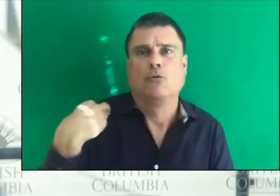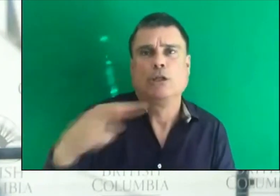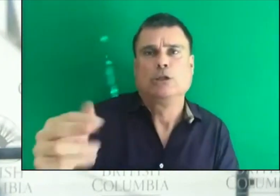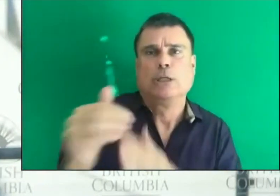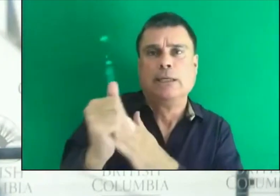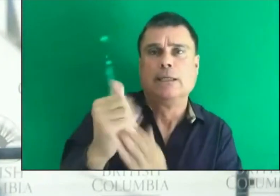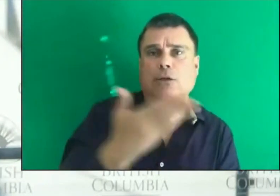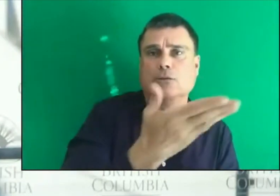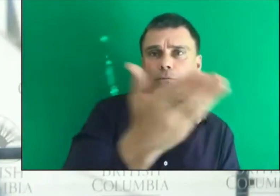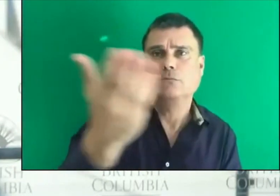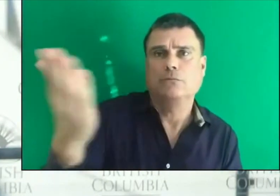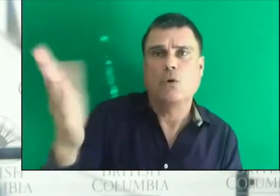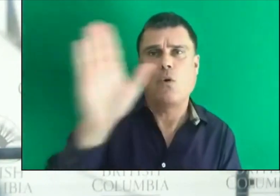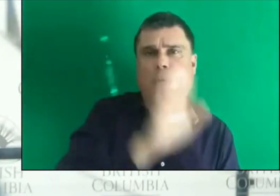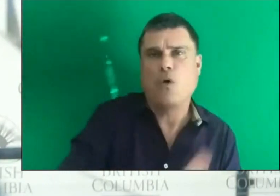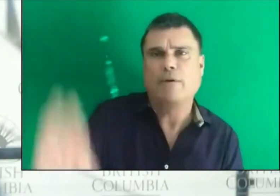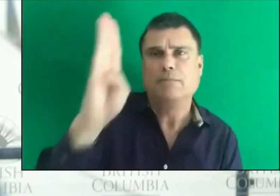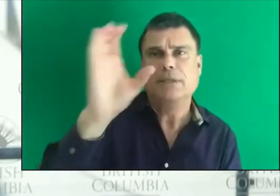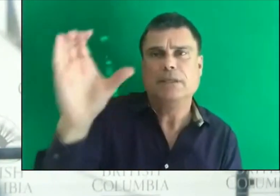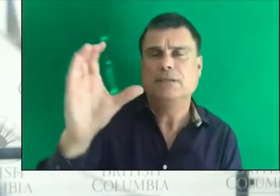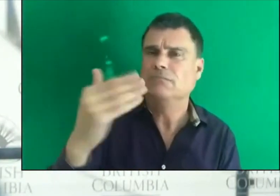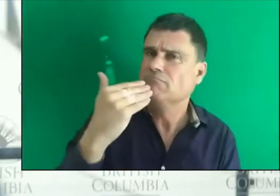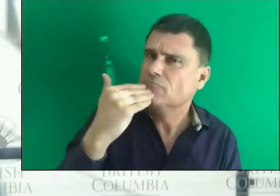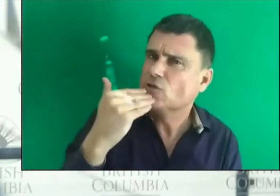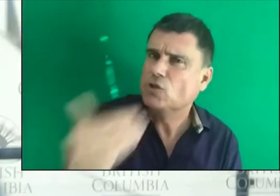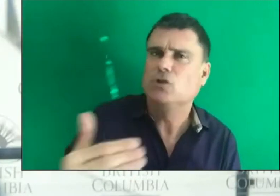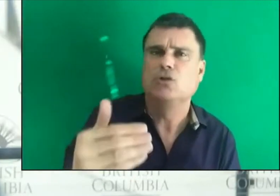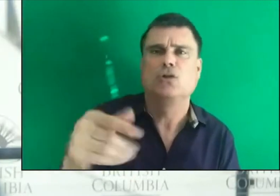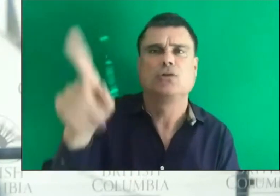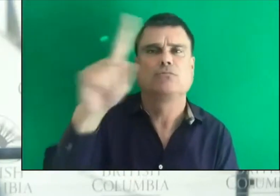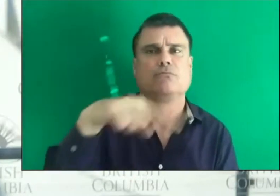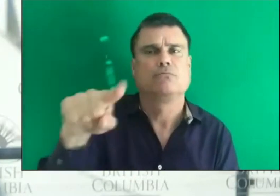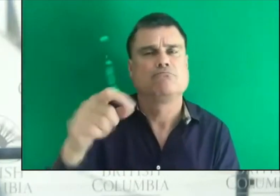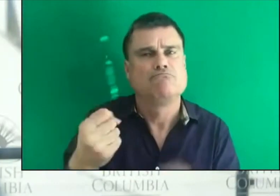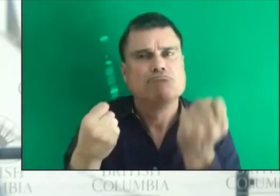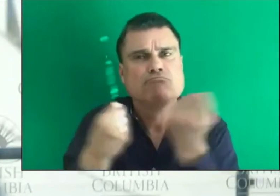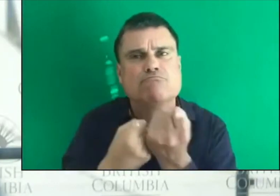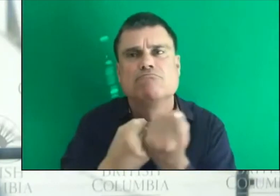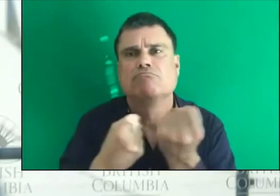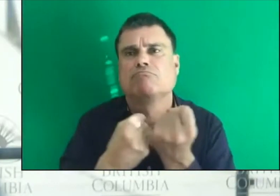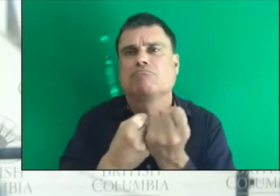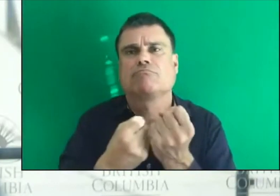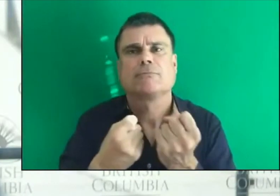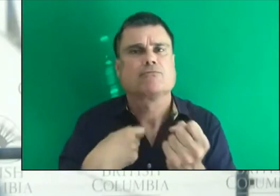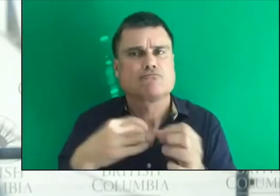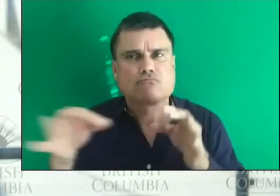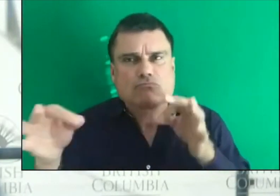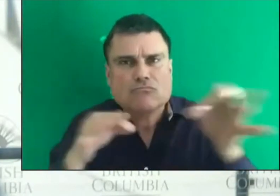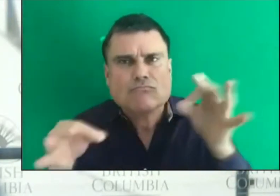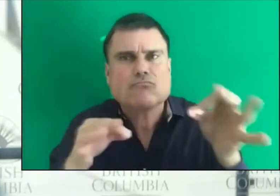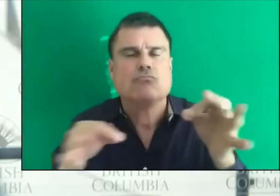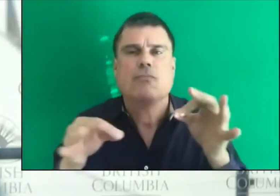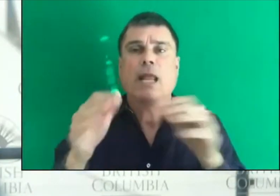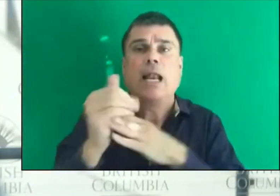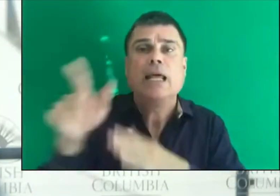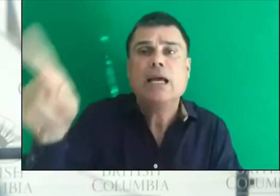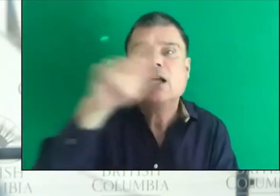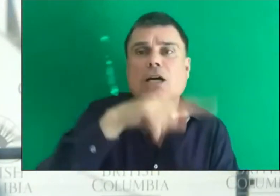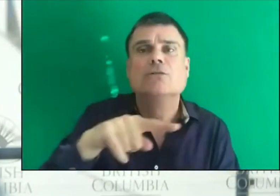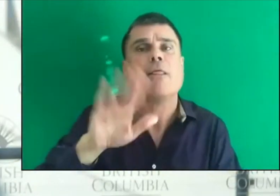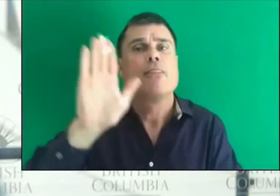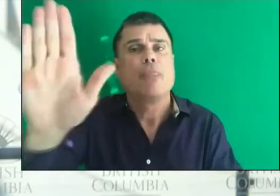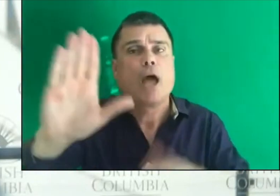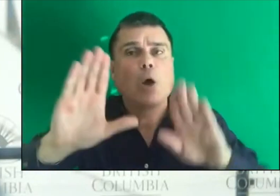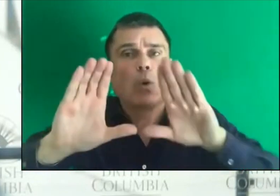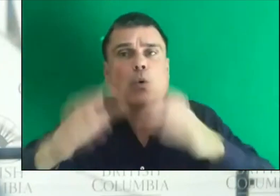important restrictions that have been in place around churches and other religious centers remain in place.